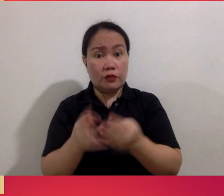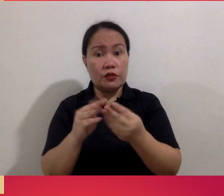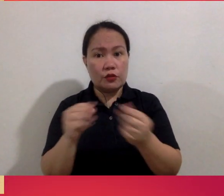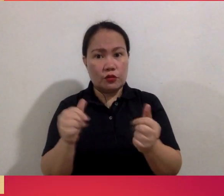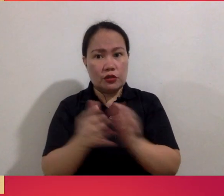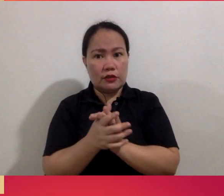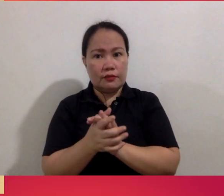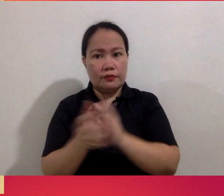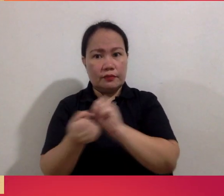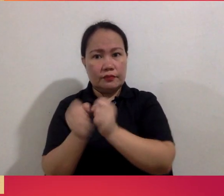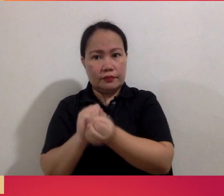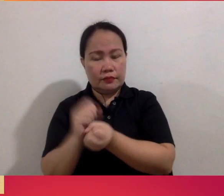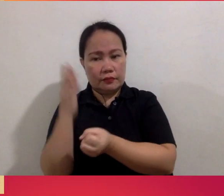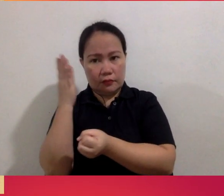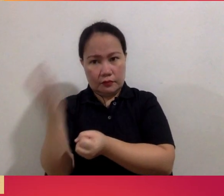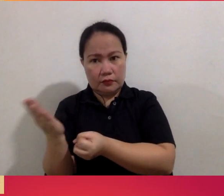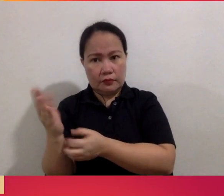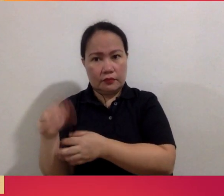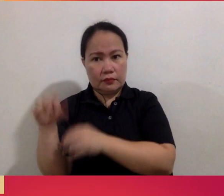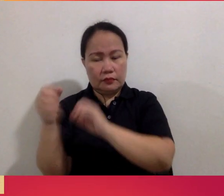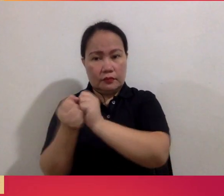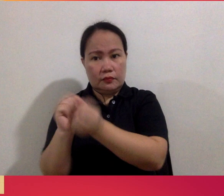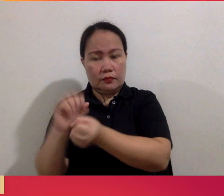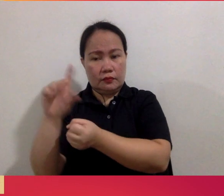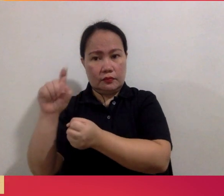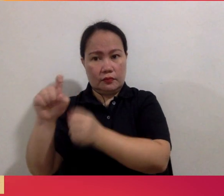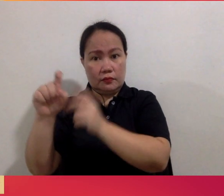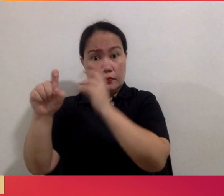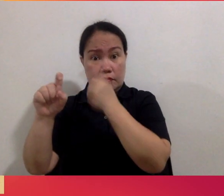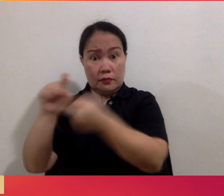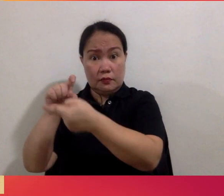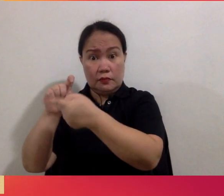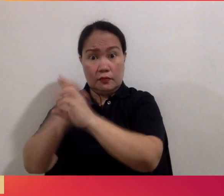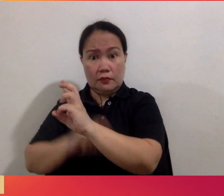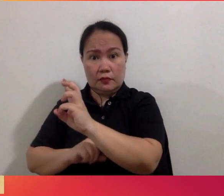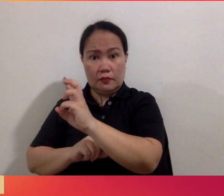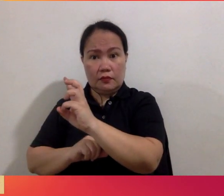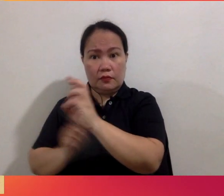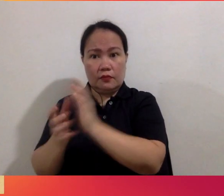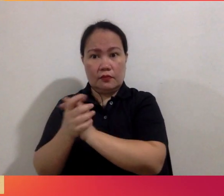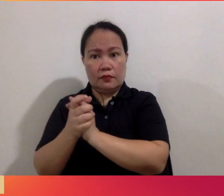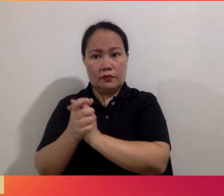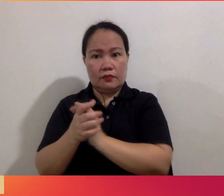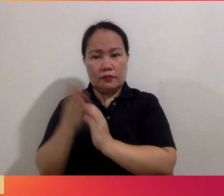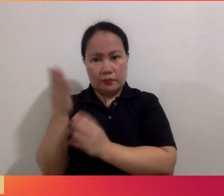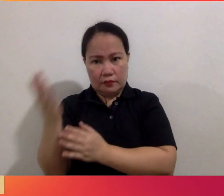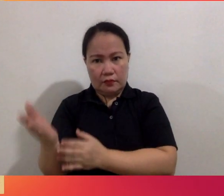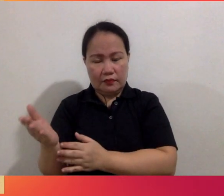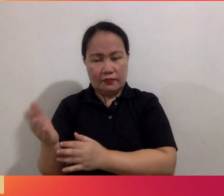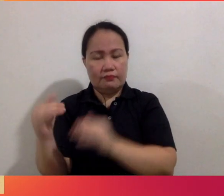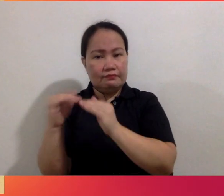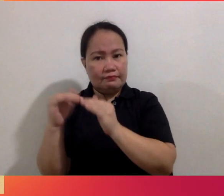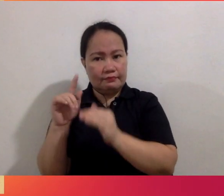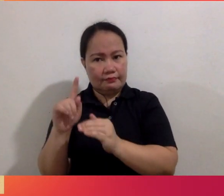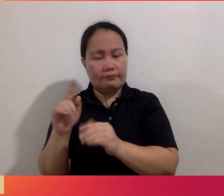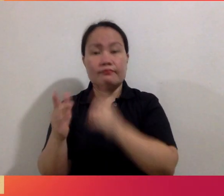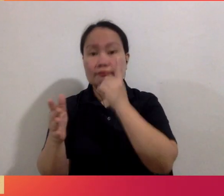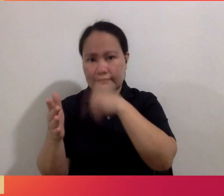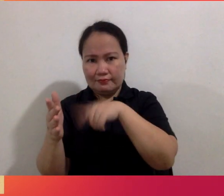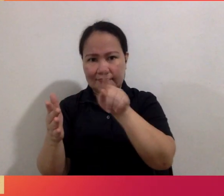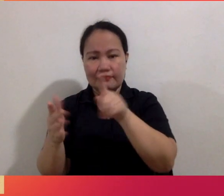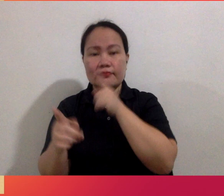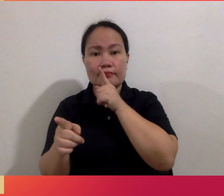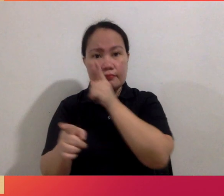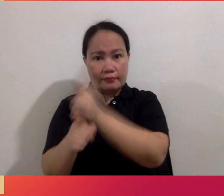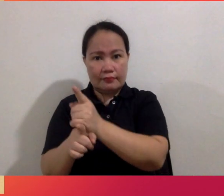So, substitute negative 6. 4 over negative 6 minus 5 over negative 6 plus 3 is equal to 1. So, that